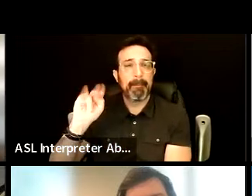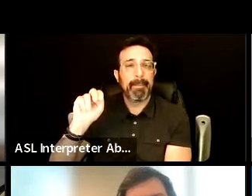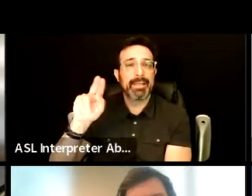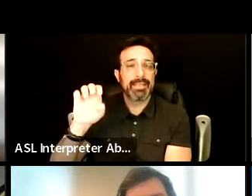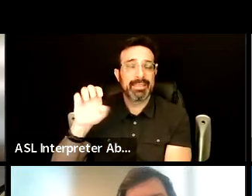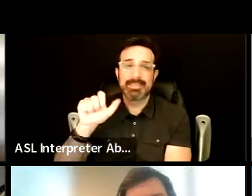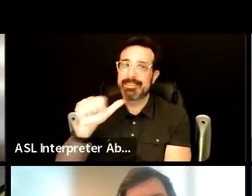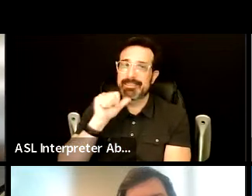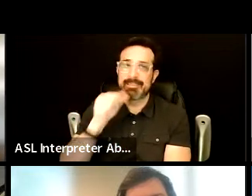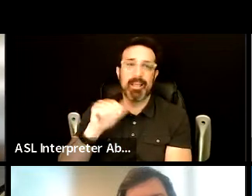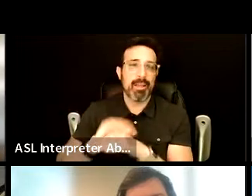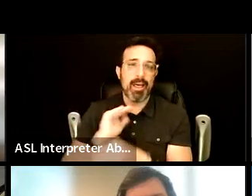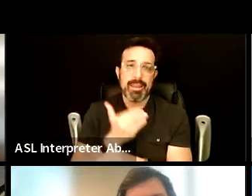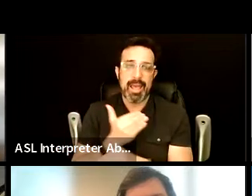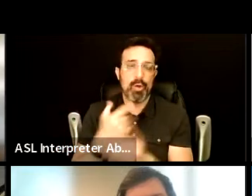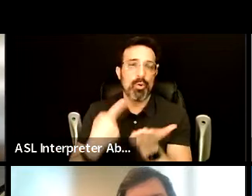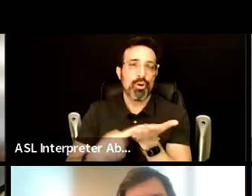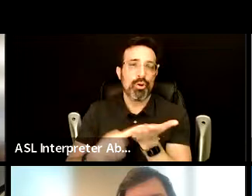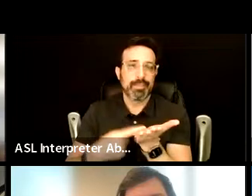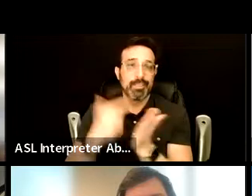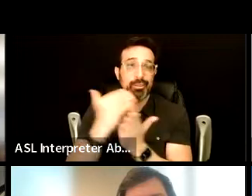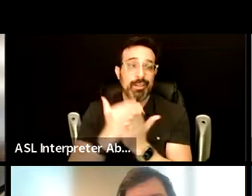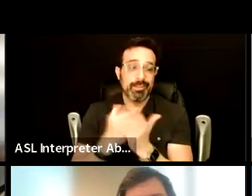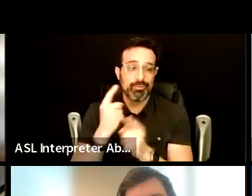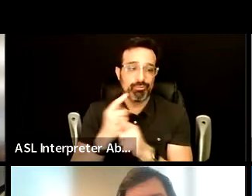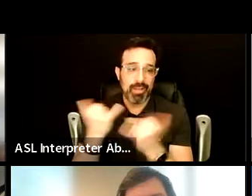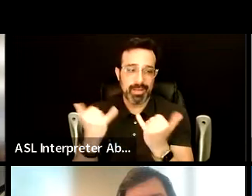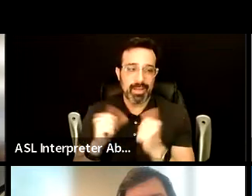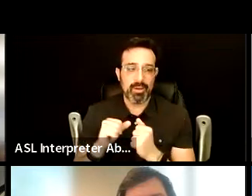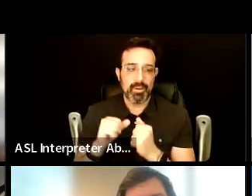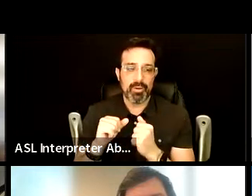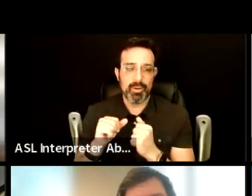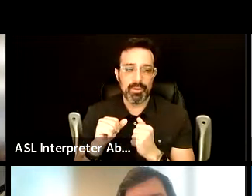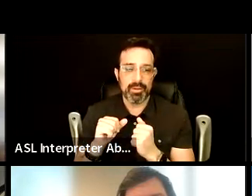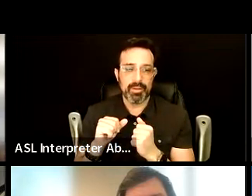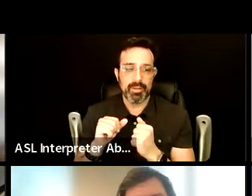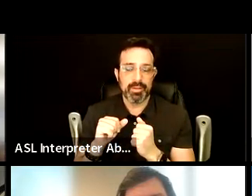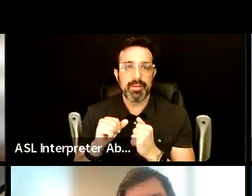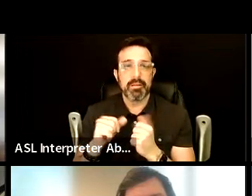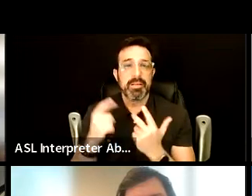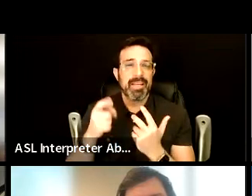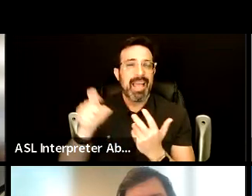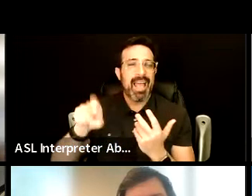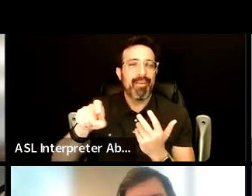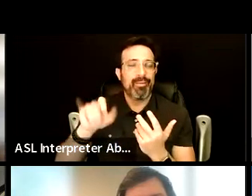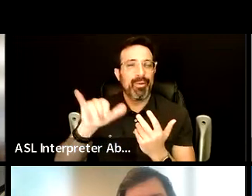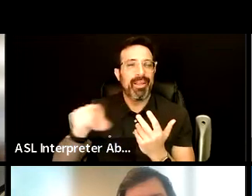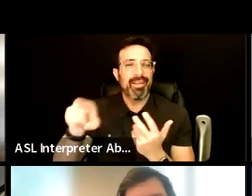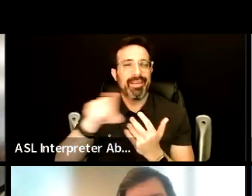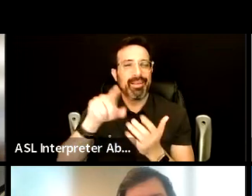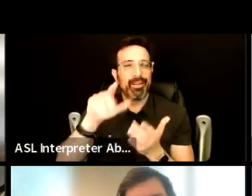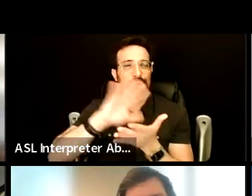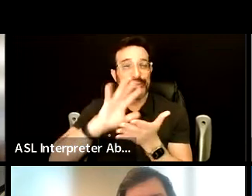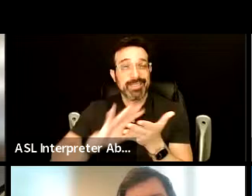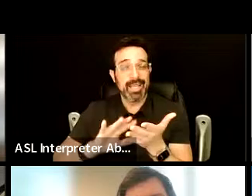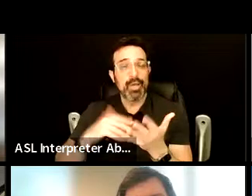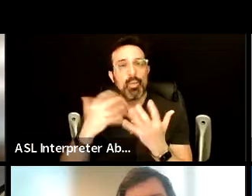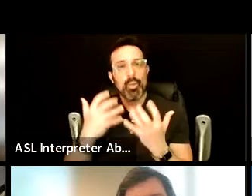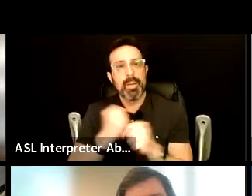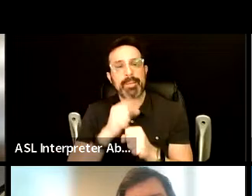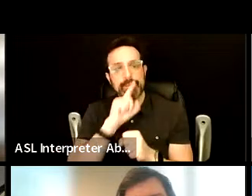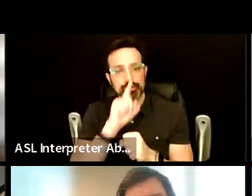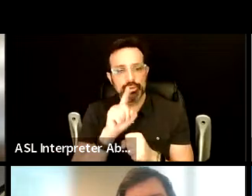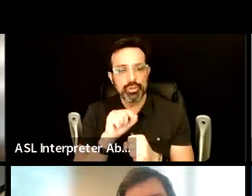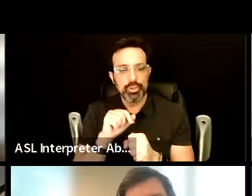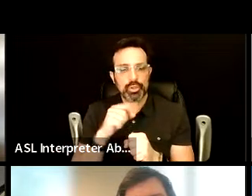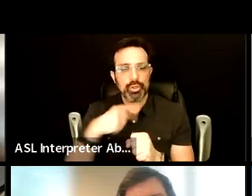on our conversational list right now. So we know it needs to be, as you're designing it, we want to make sure we're